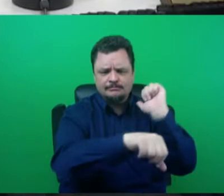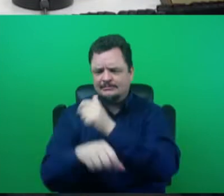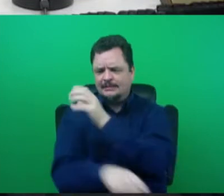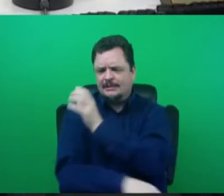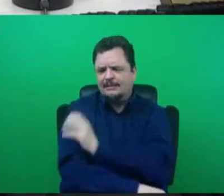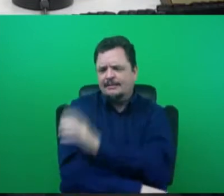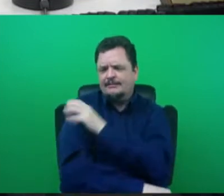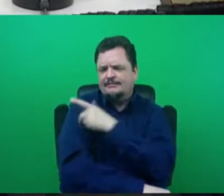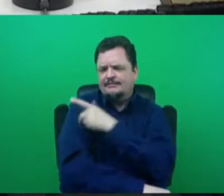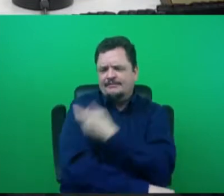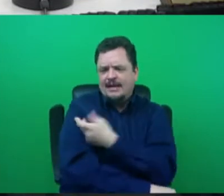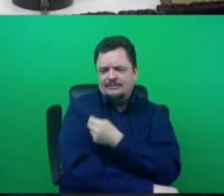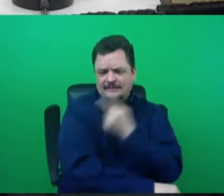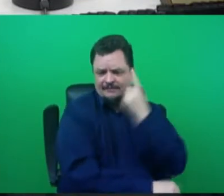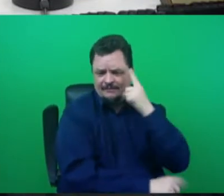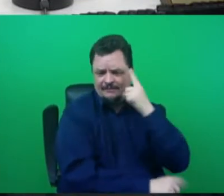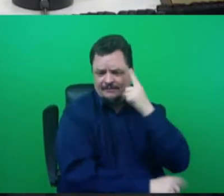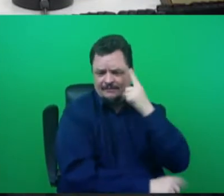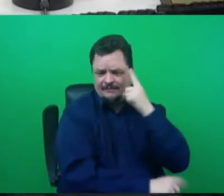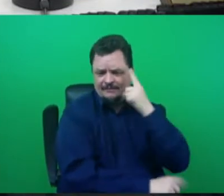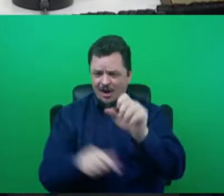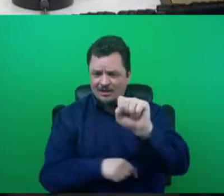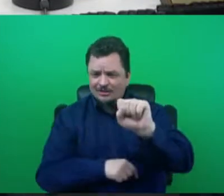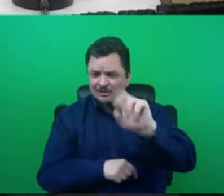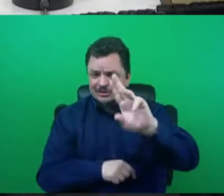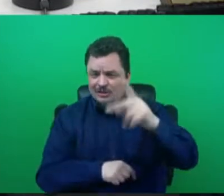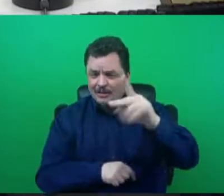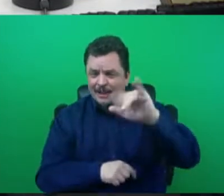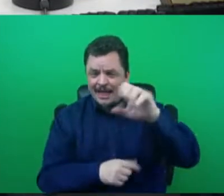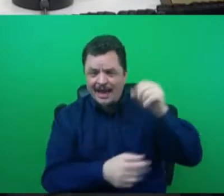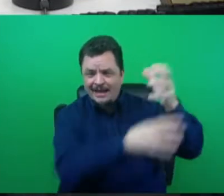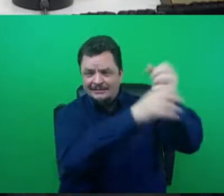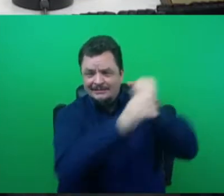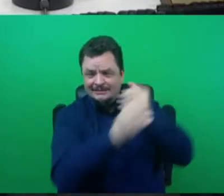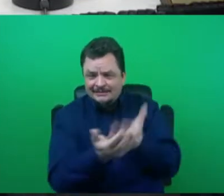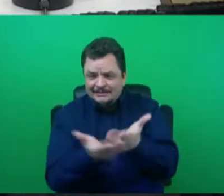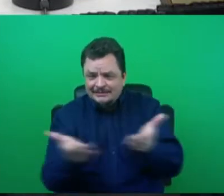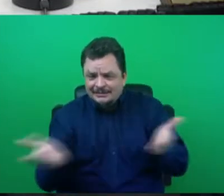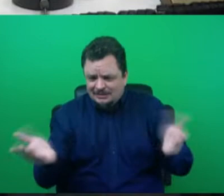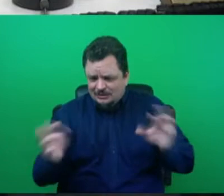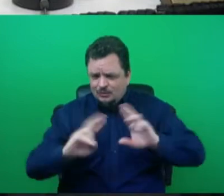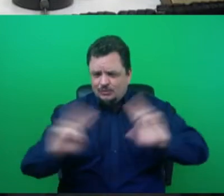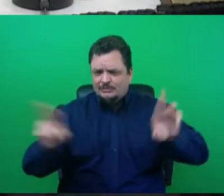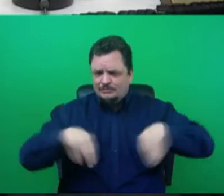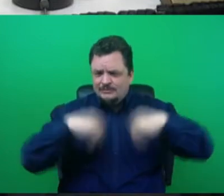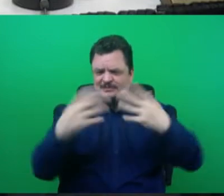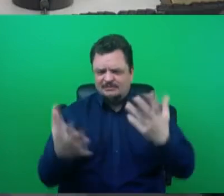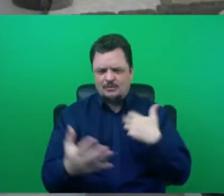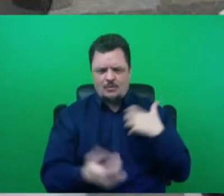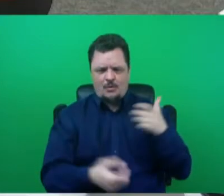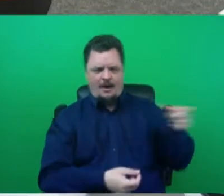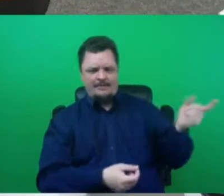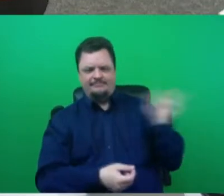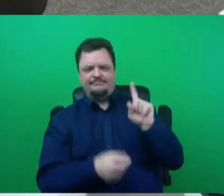our community and coordinating that as well. If you want to introduce yourself and also your team members. Sure. My name is Kirstie